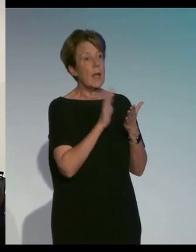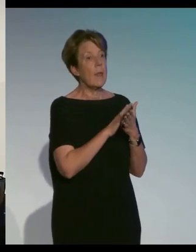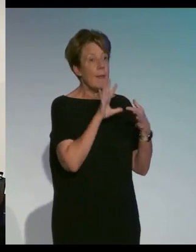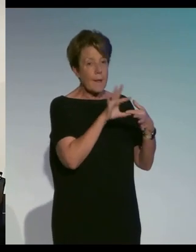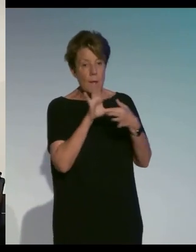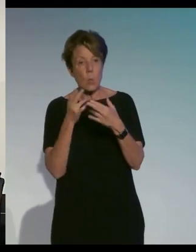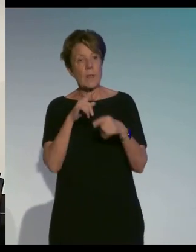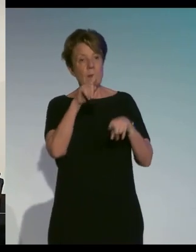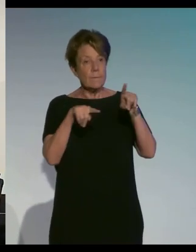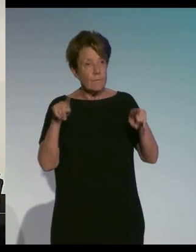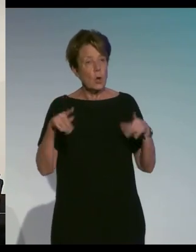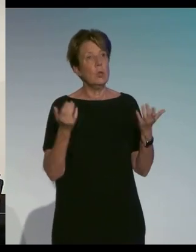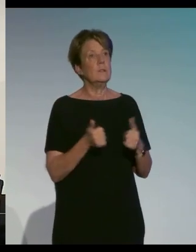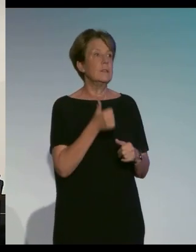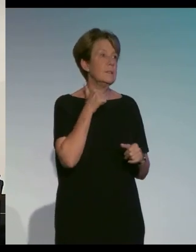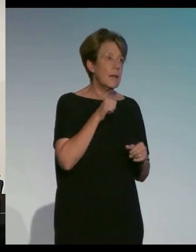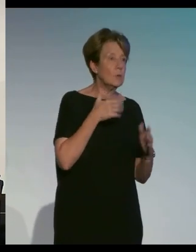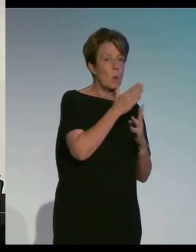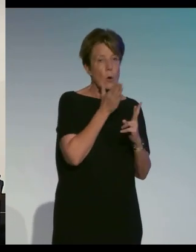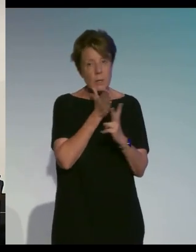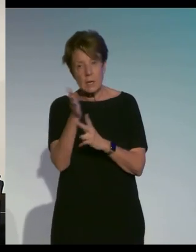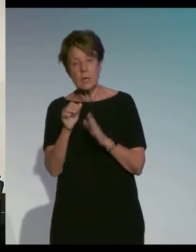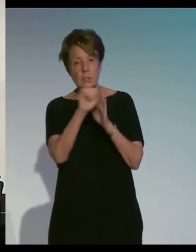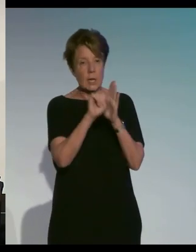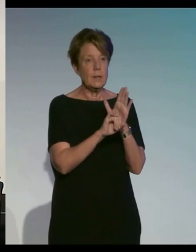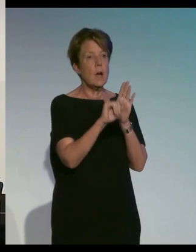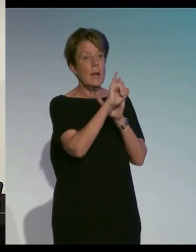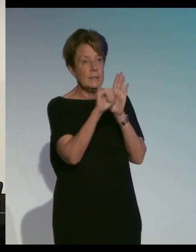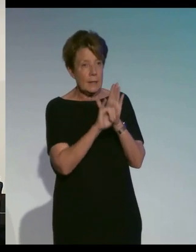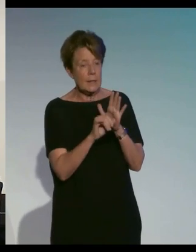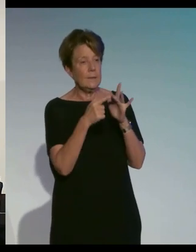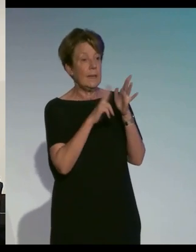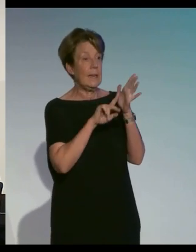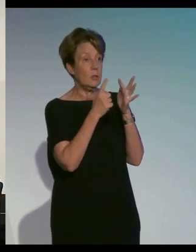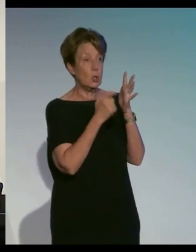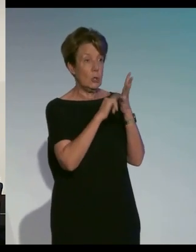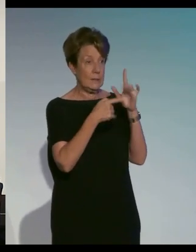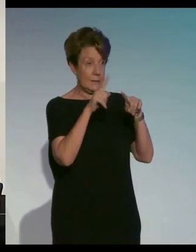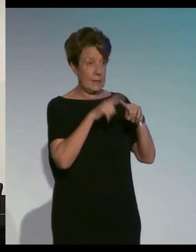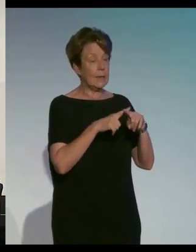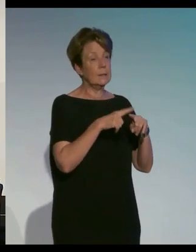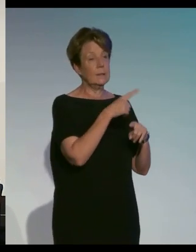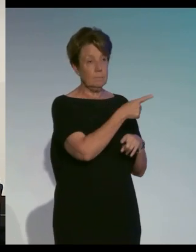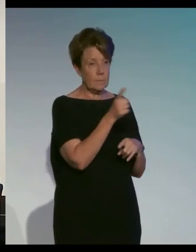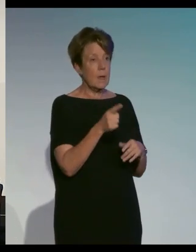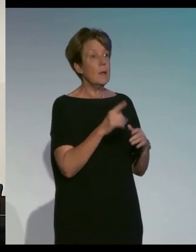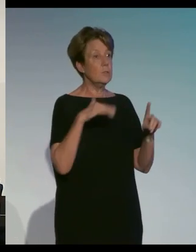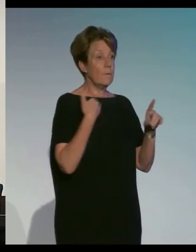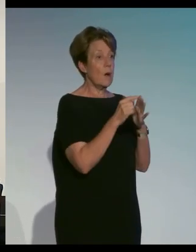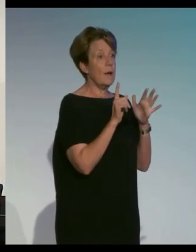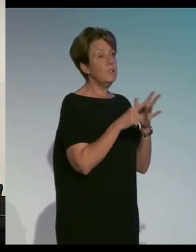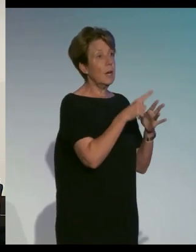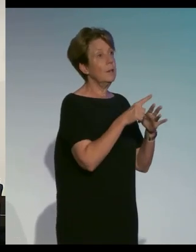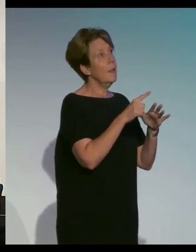with diverse sexual orientation, gender identities, intersex status. Mm-hmm. So far I've done the Human Rights Committee, Committee on the Rights of